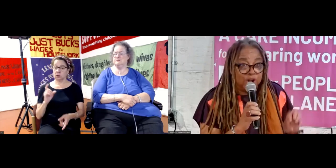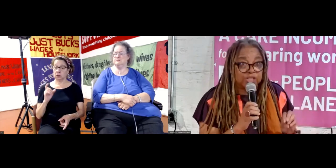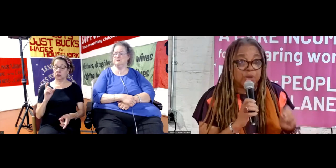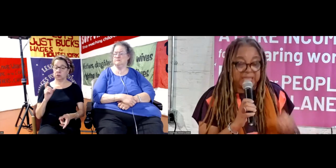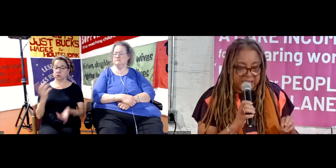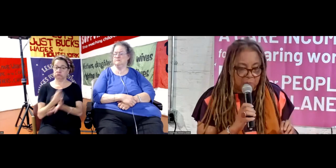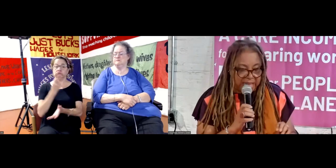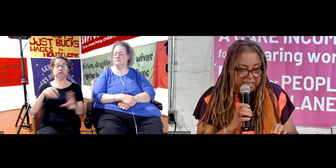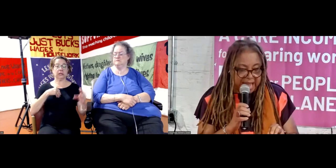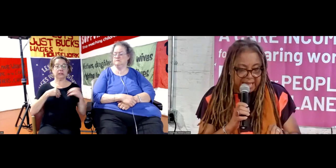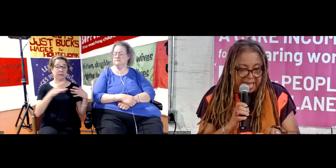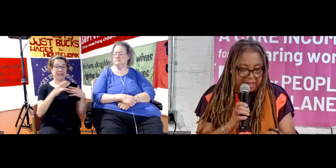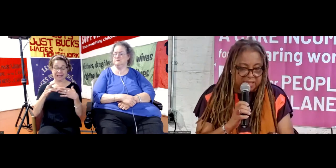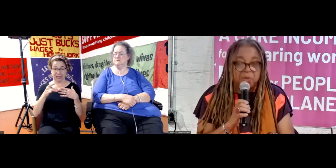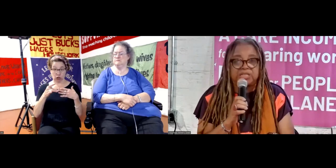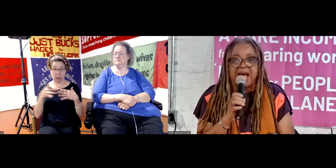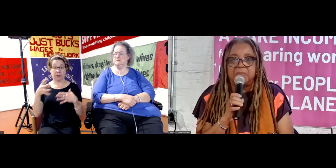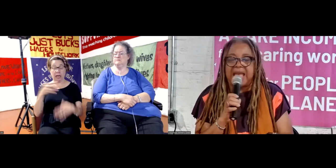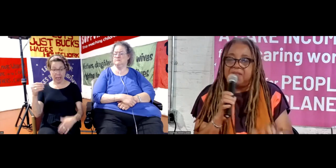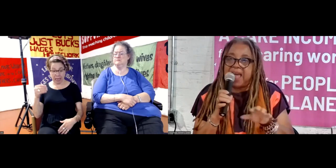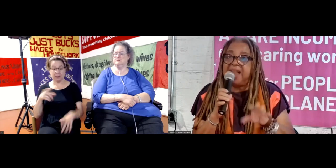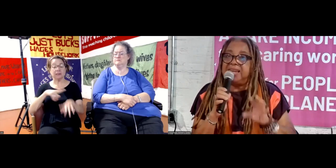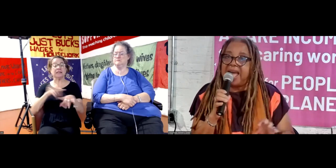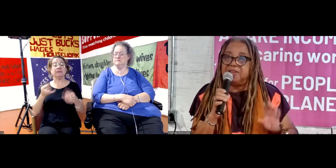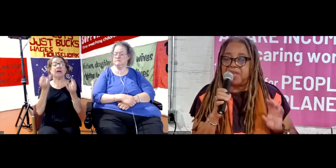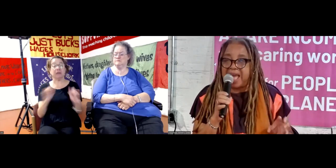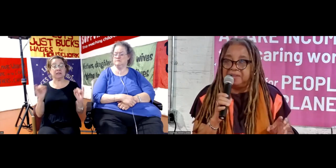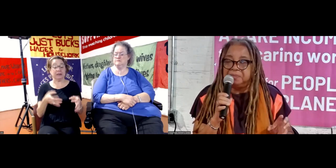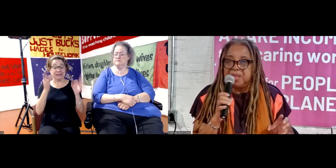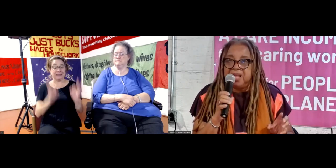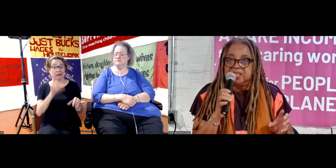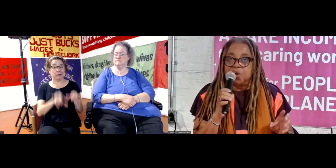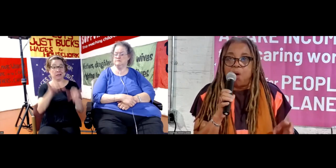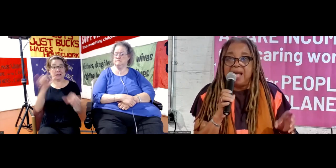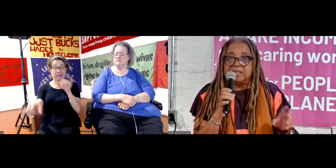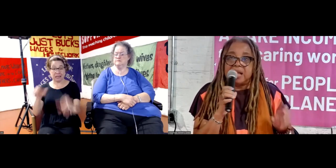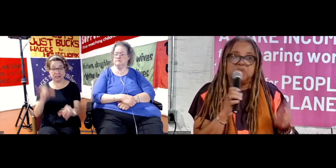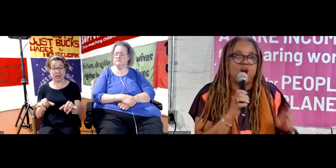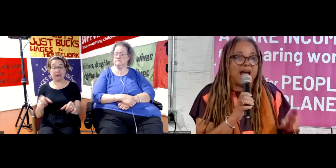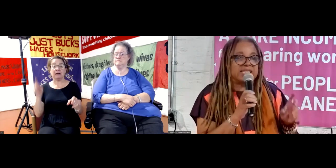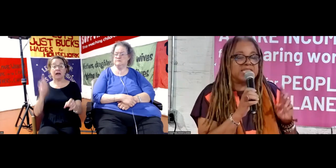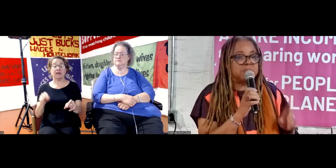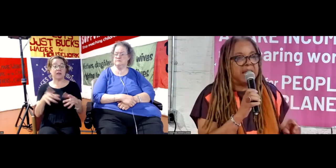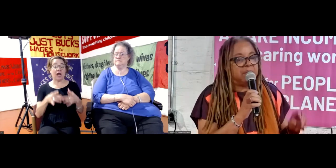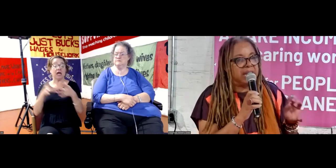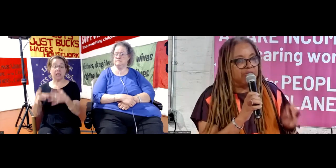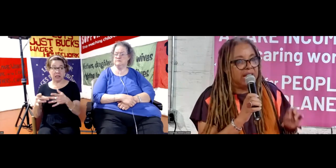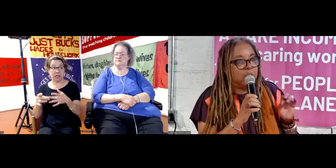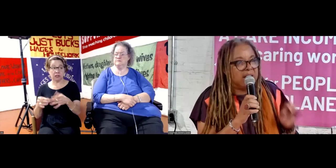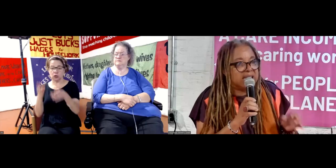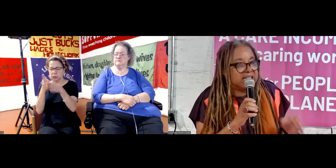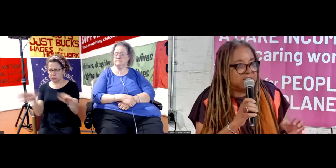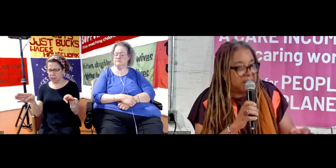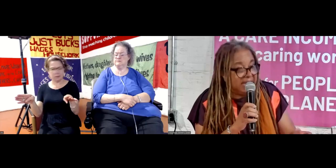And also in some ways taking some autonomy. And that led then to what some saw as a split, but it